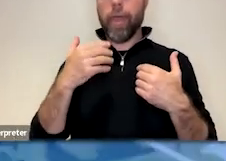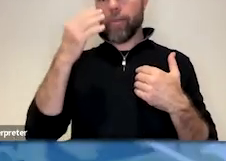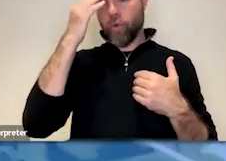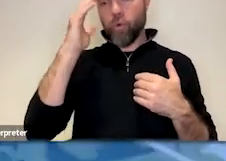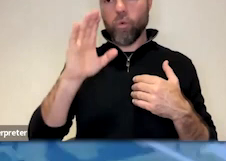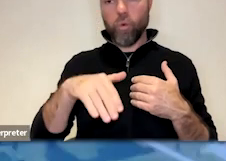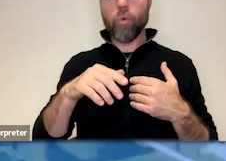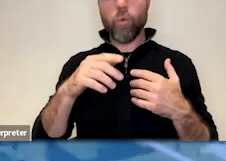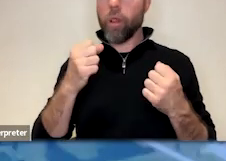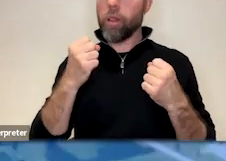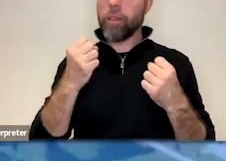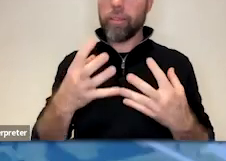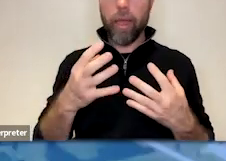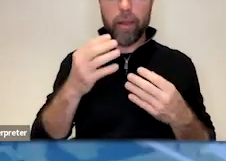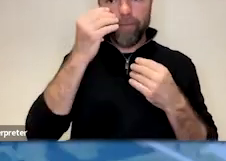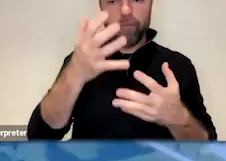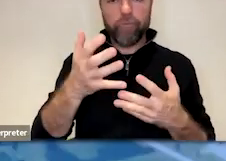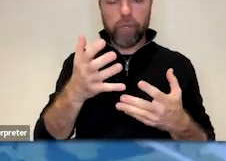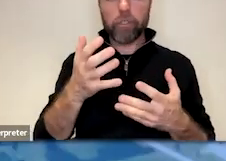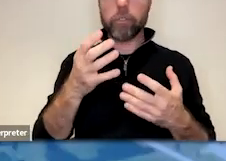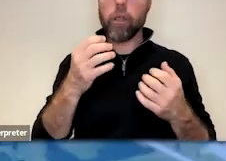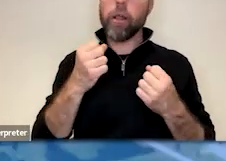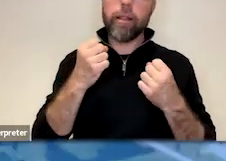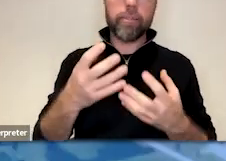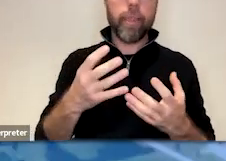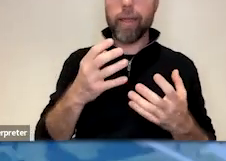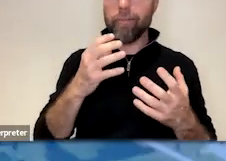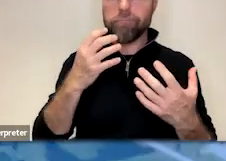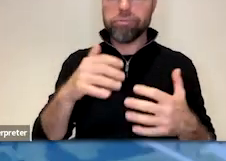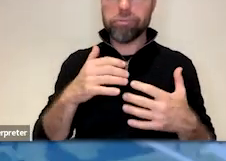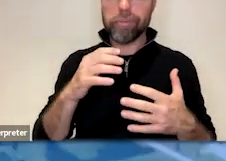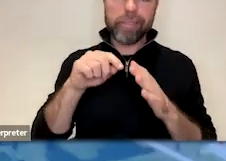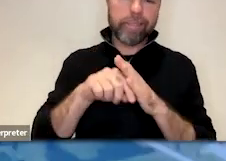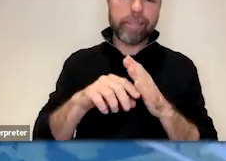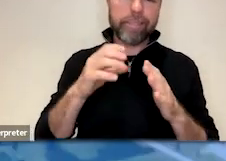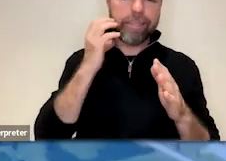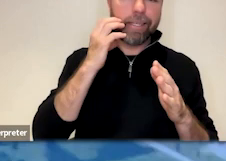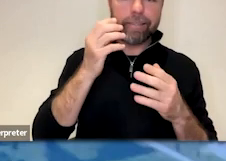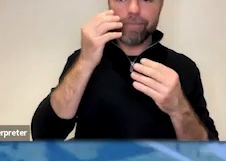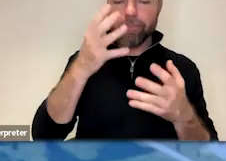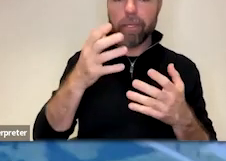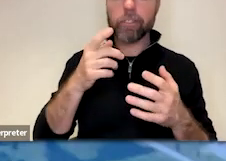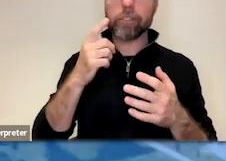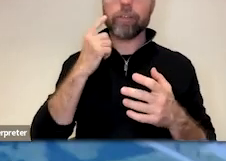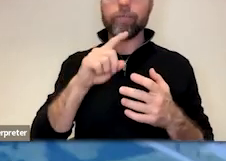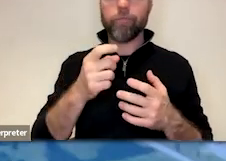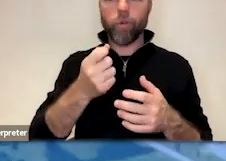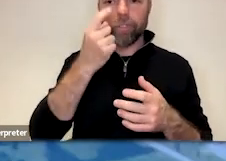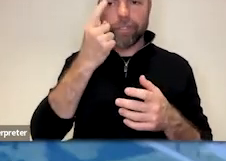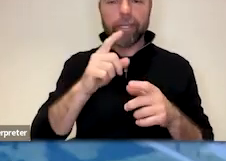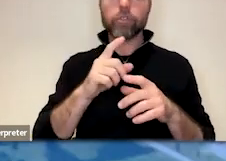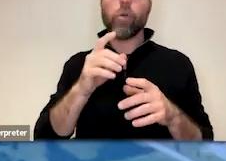that there's a lot of information and a lot of dense information for everyone to digest here. So if at